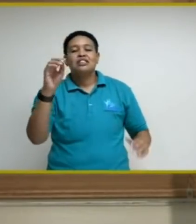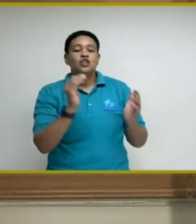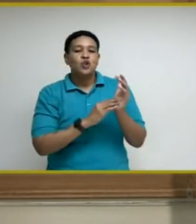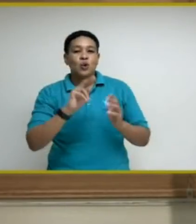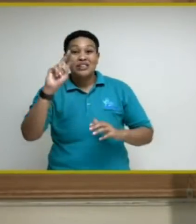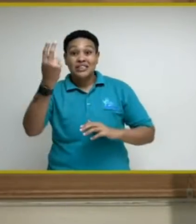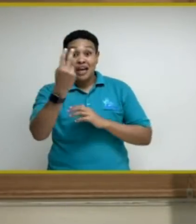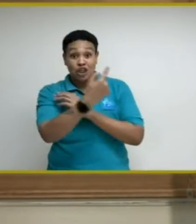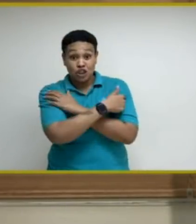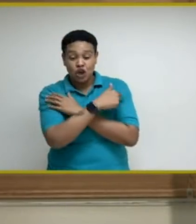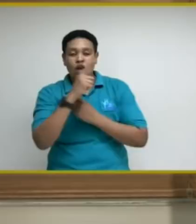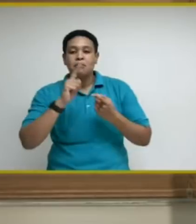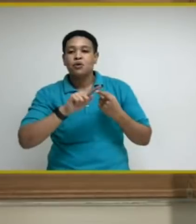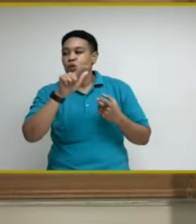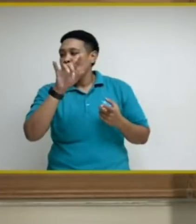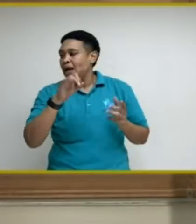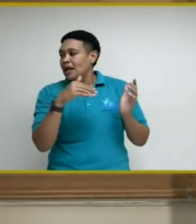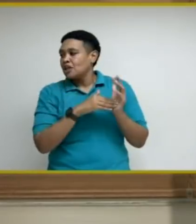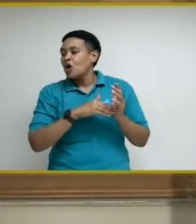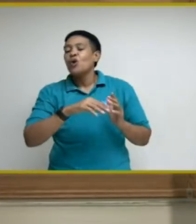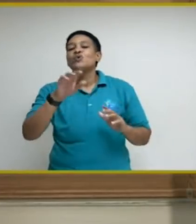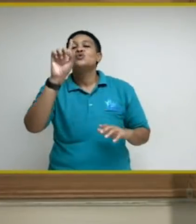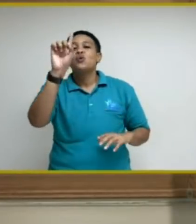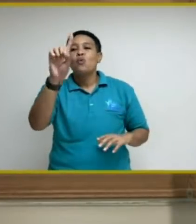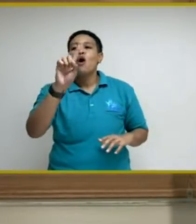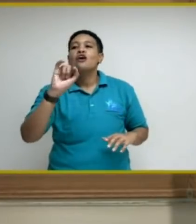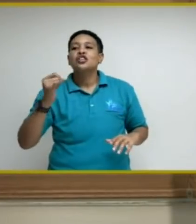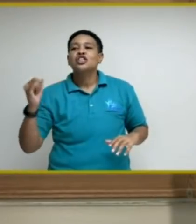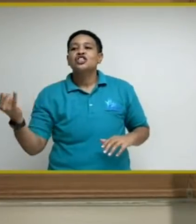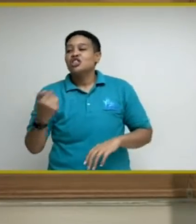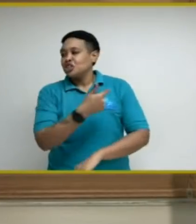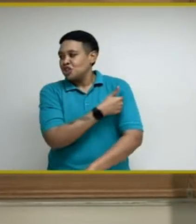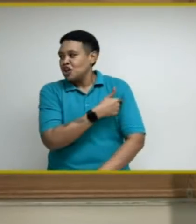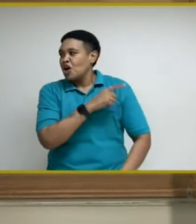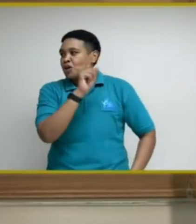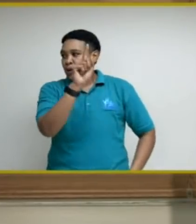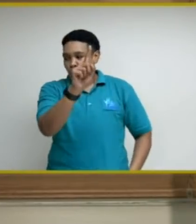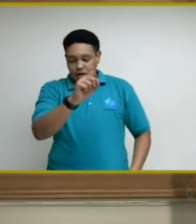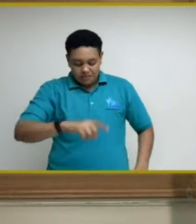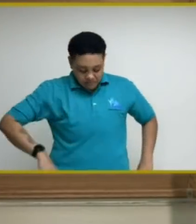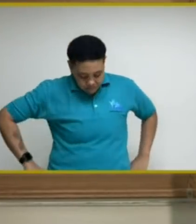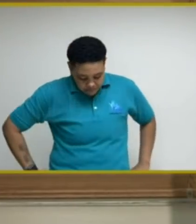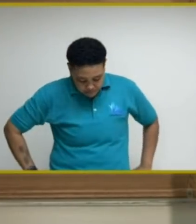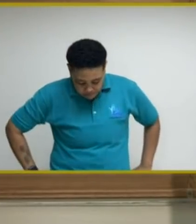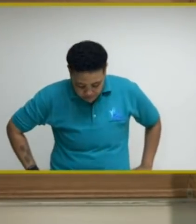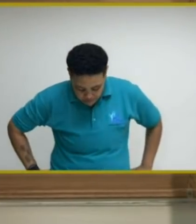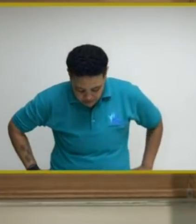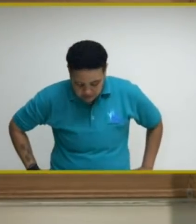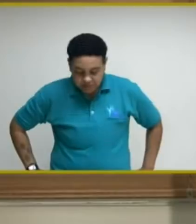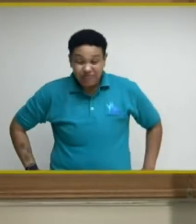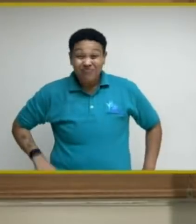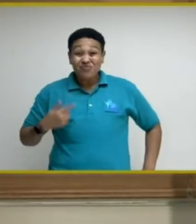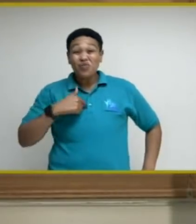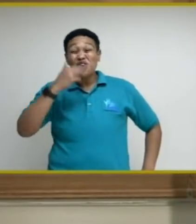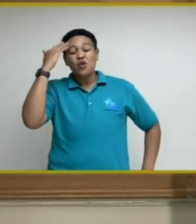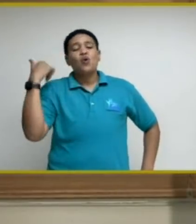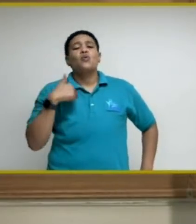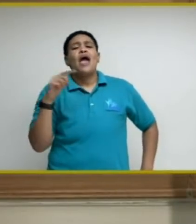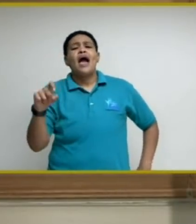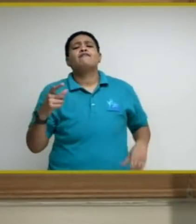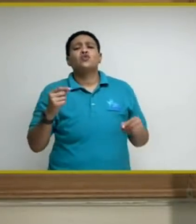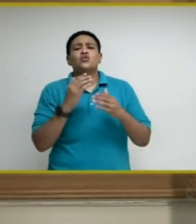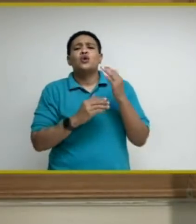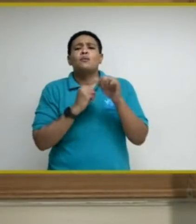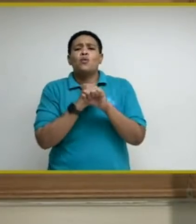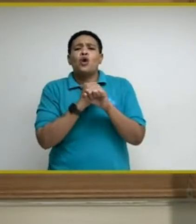dose, and 28,000 single doses. That's the Johnson & Johnson. We know we have to do some work in